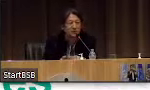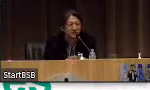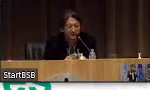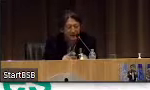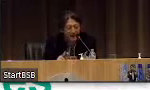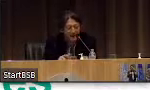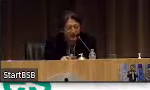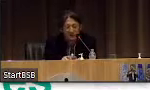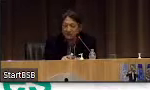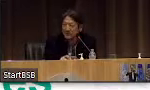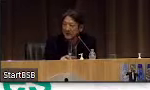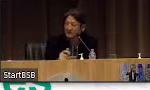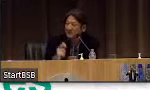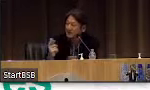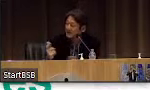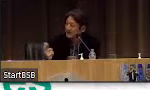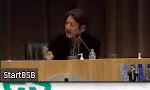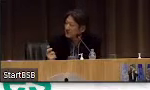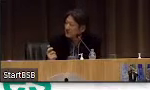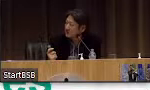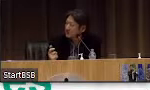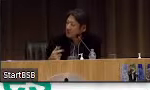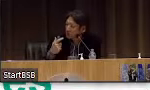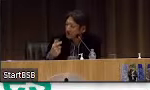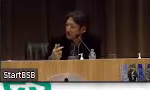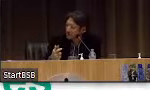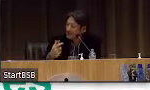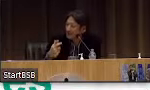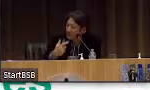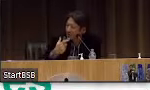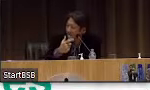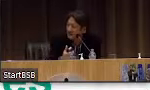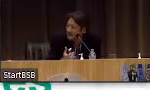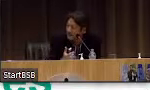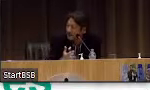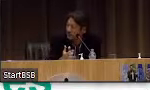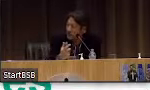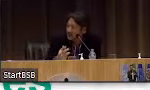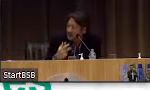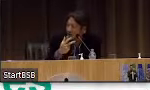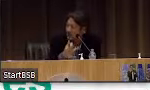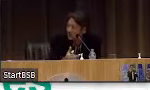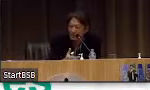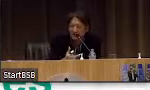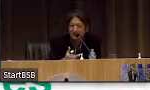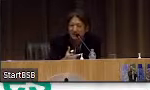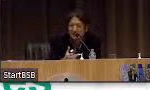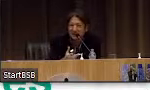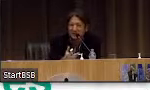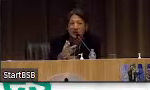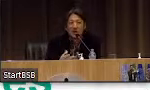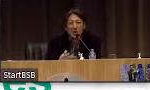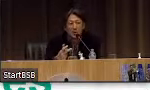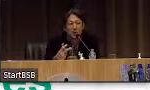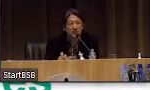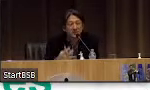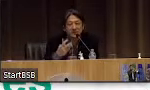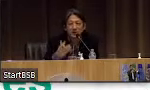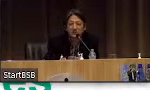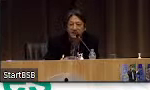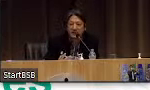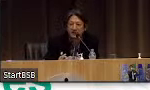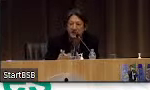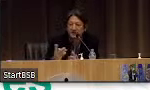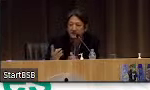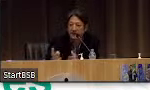under this team, all the results that have been happening in the clinical point of view,